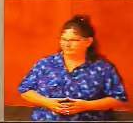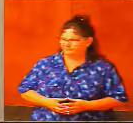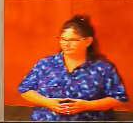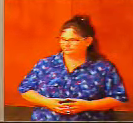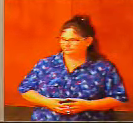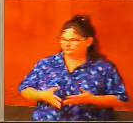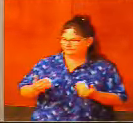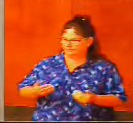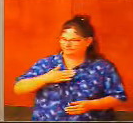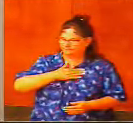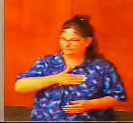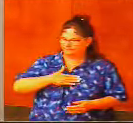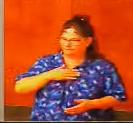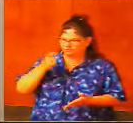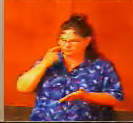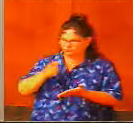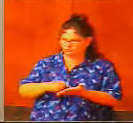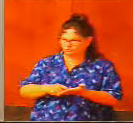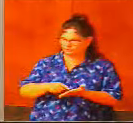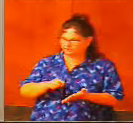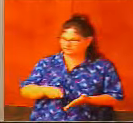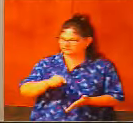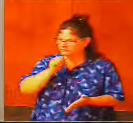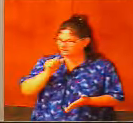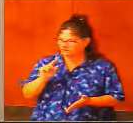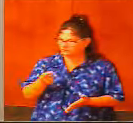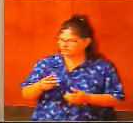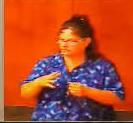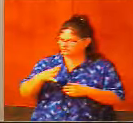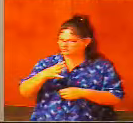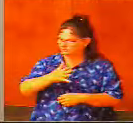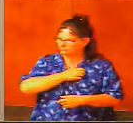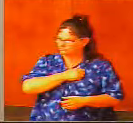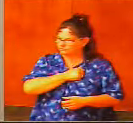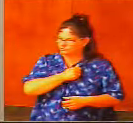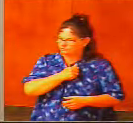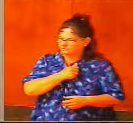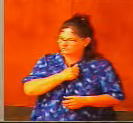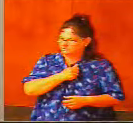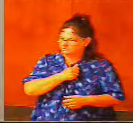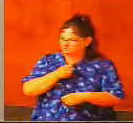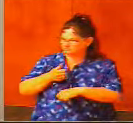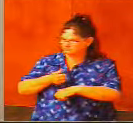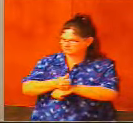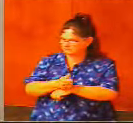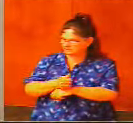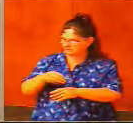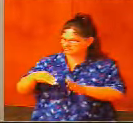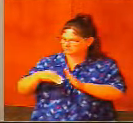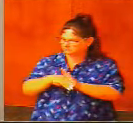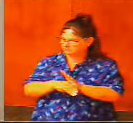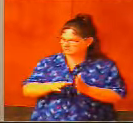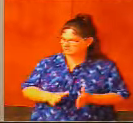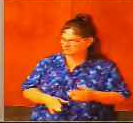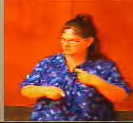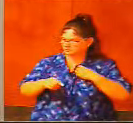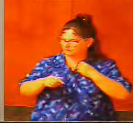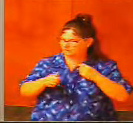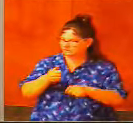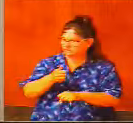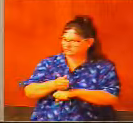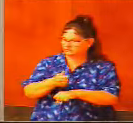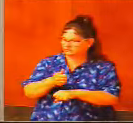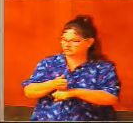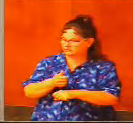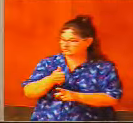Now, please note that he was not just arrested and charged with murder, he was guilty of